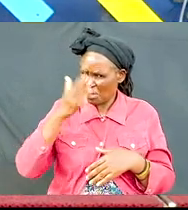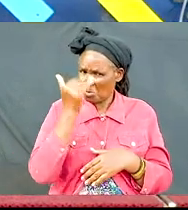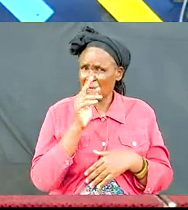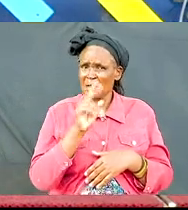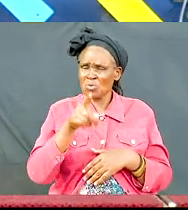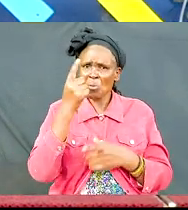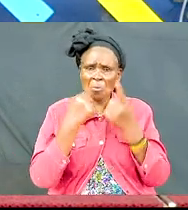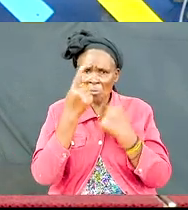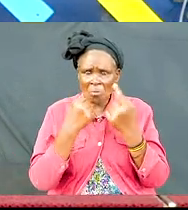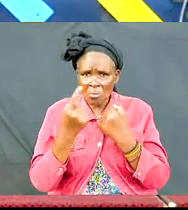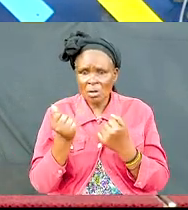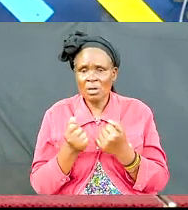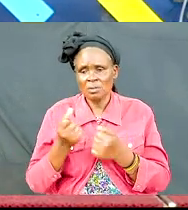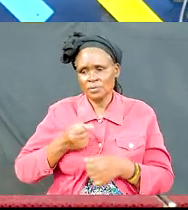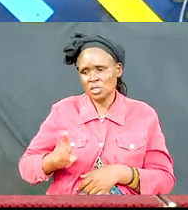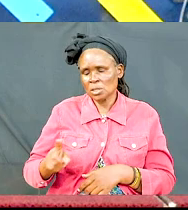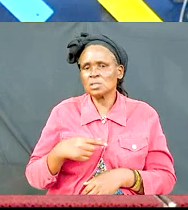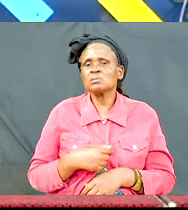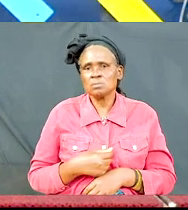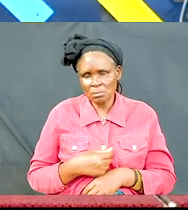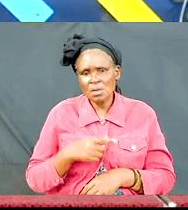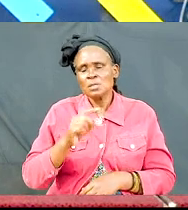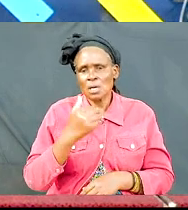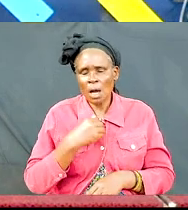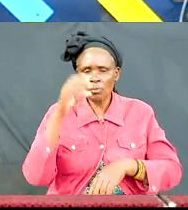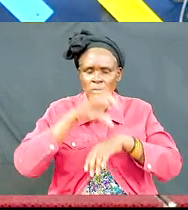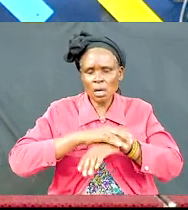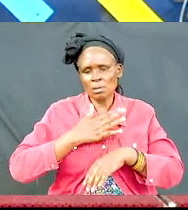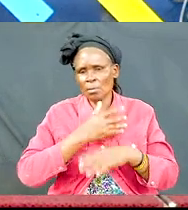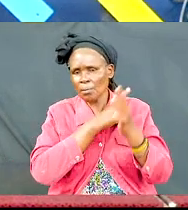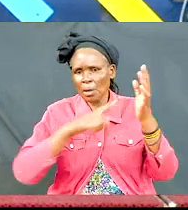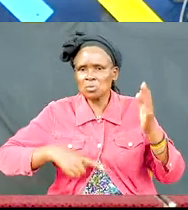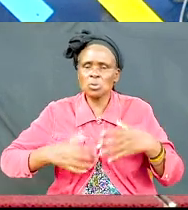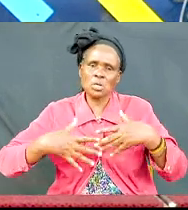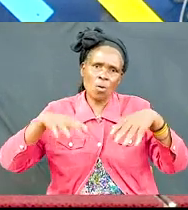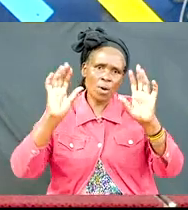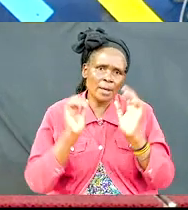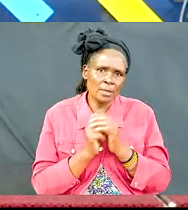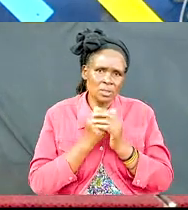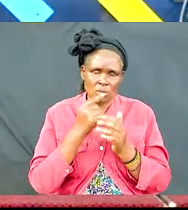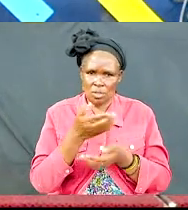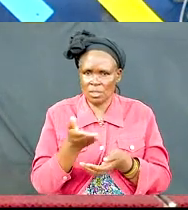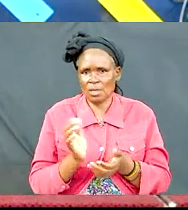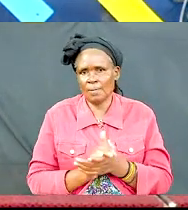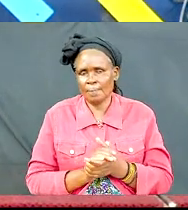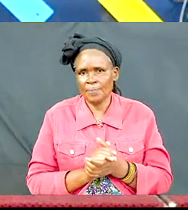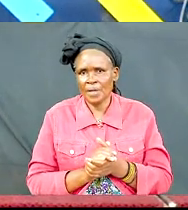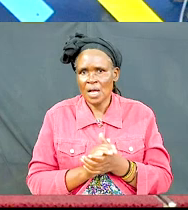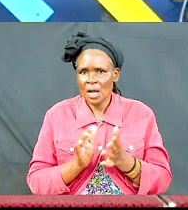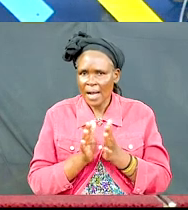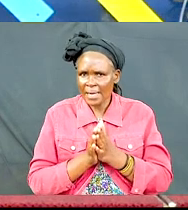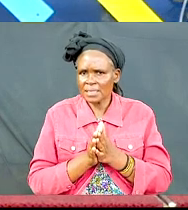crying?" She said, "They have taken my Lord away," she said. and I don't